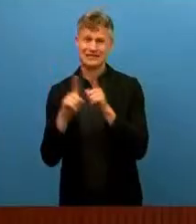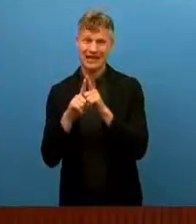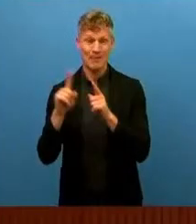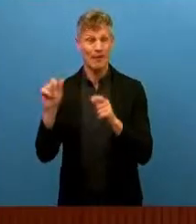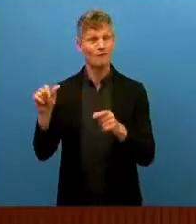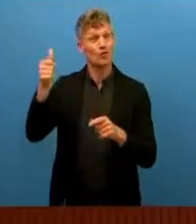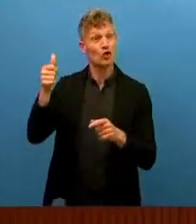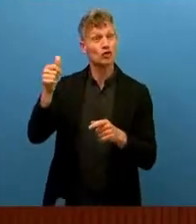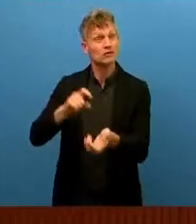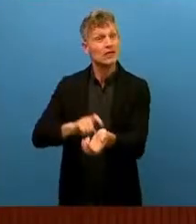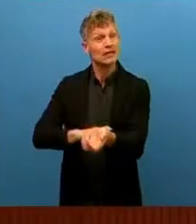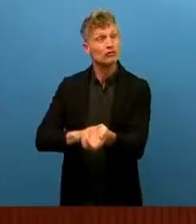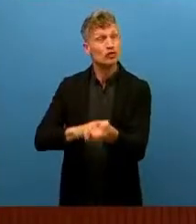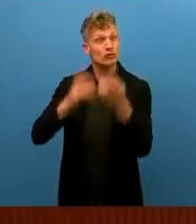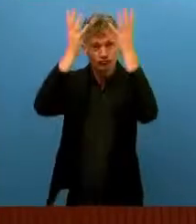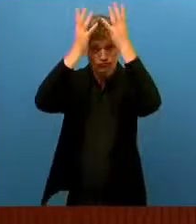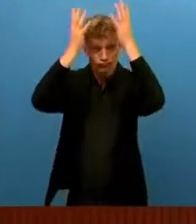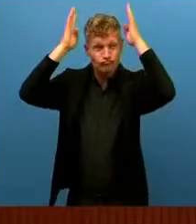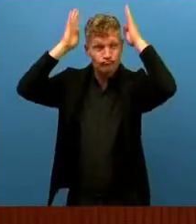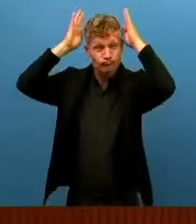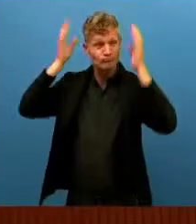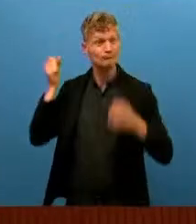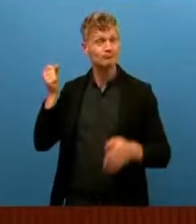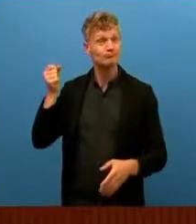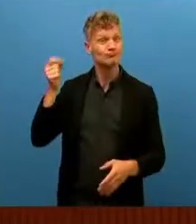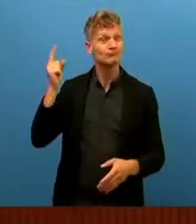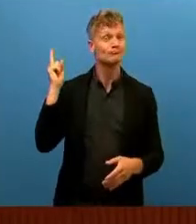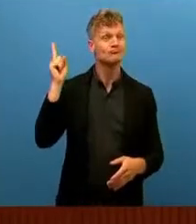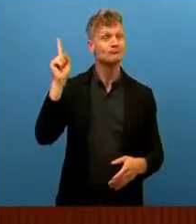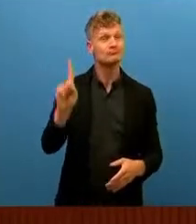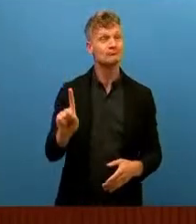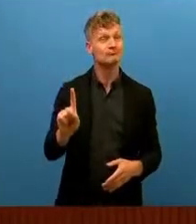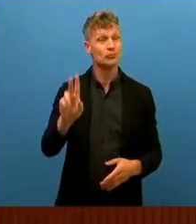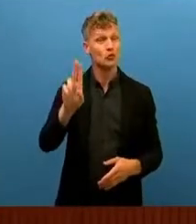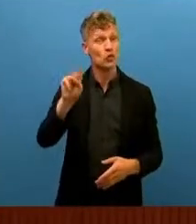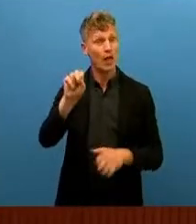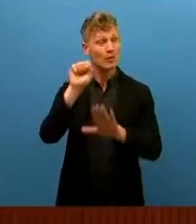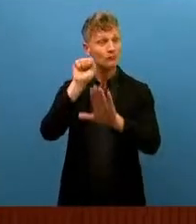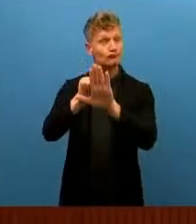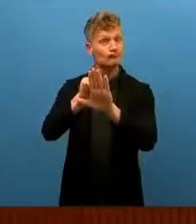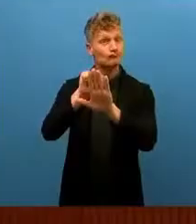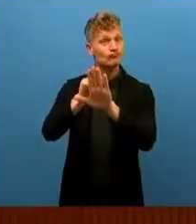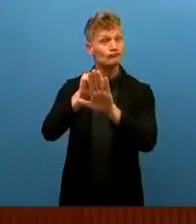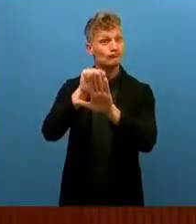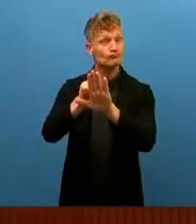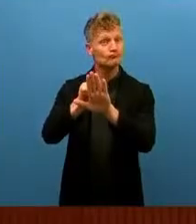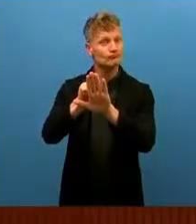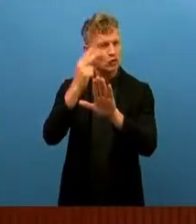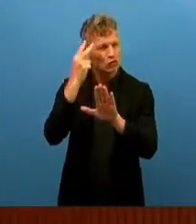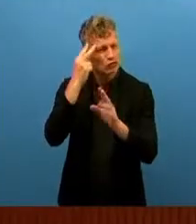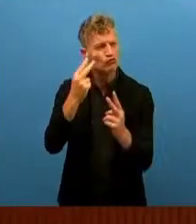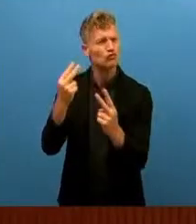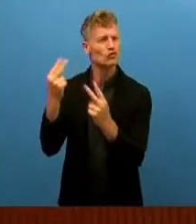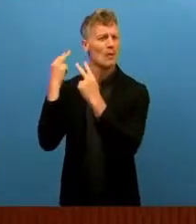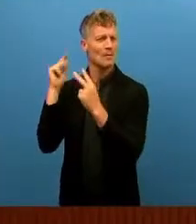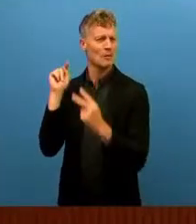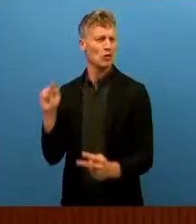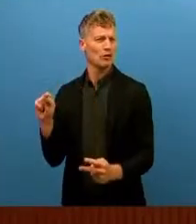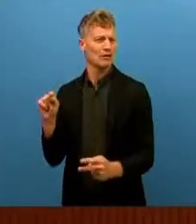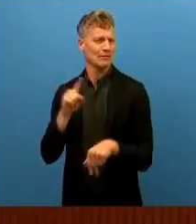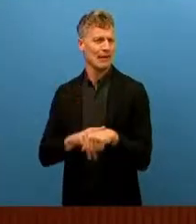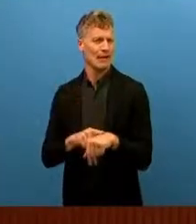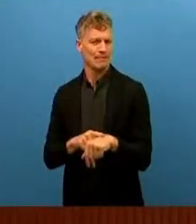Pōtiki Widumuratama. That feeling should be ordinary, not exceptional, for Indigenous peoples, representatives,